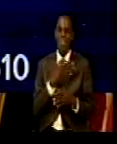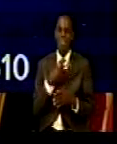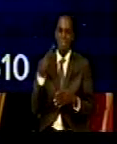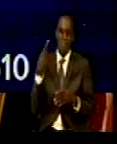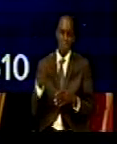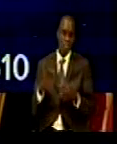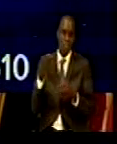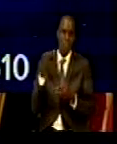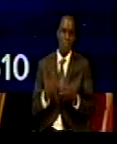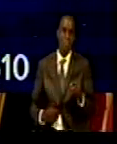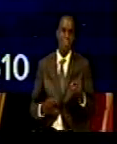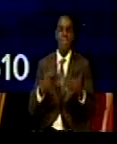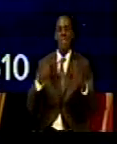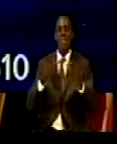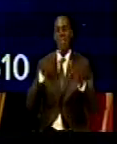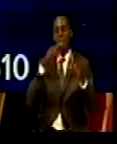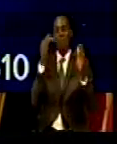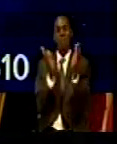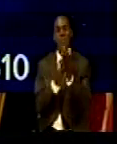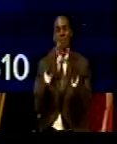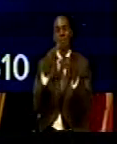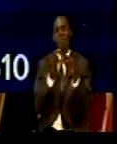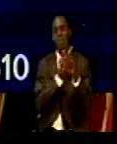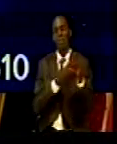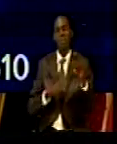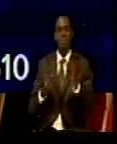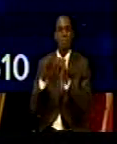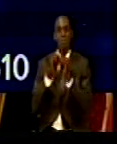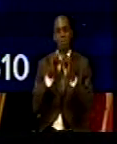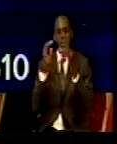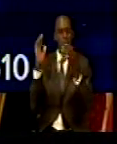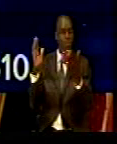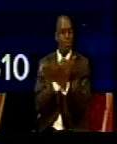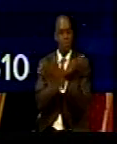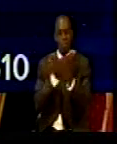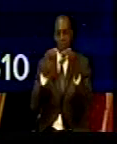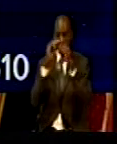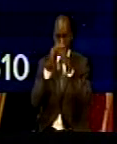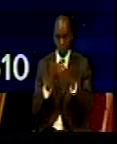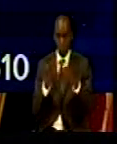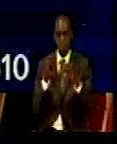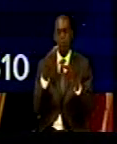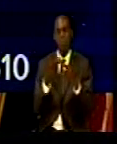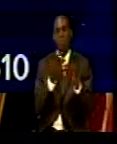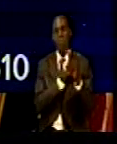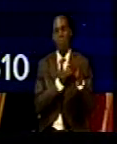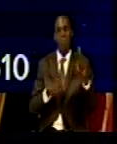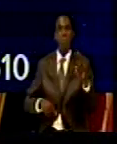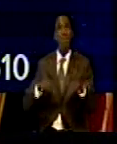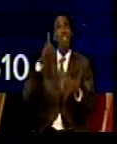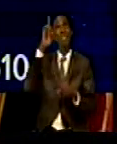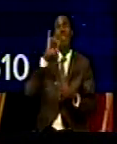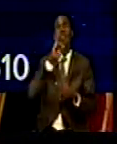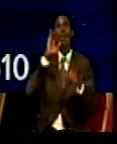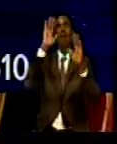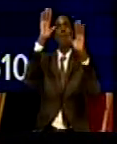Let's praise the name of the Lord together. Sing, sing and worship the Lord. It's a miracle working God.